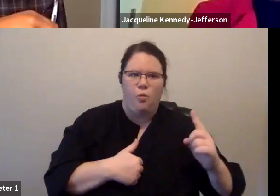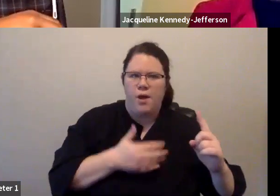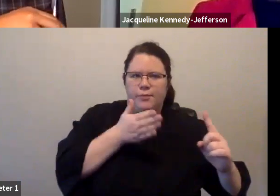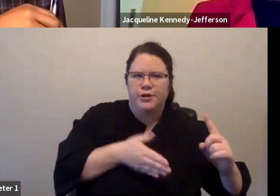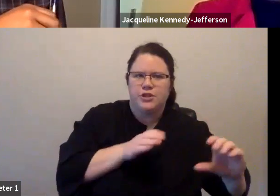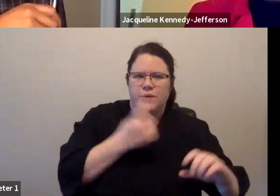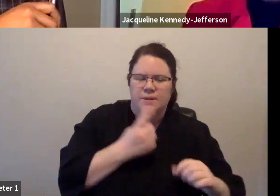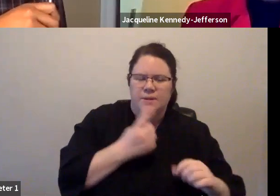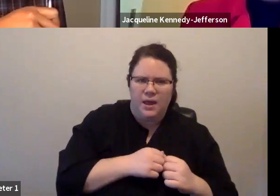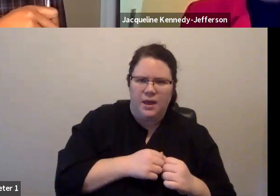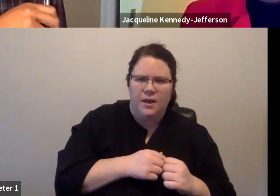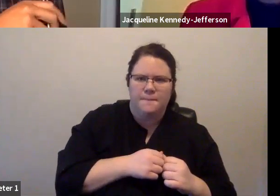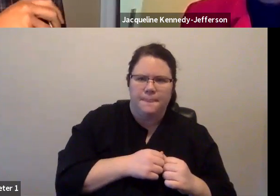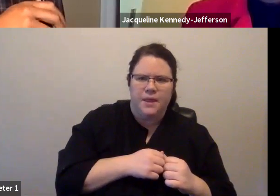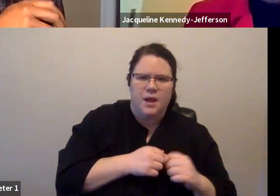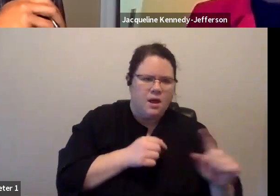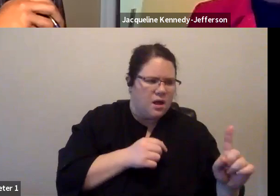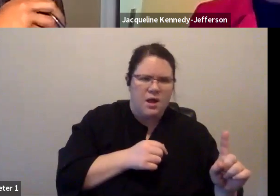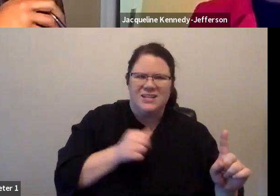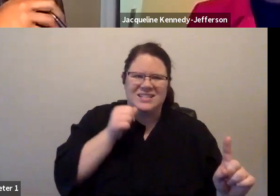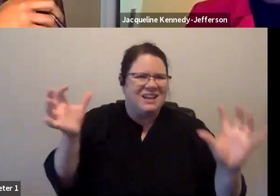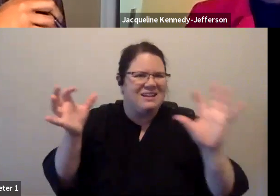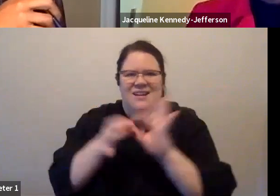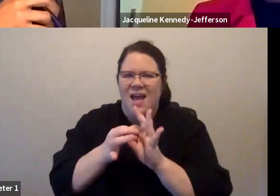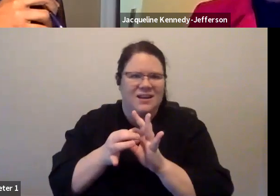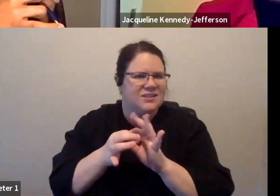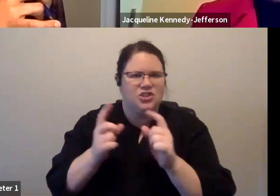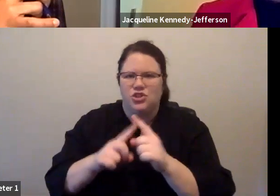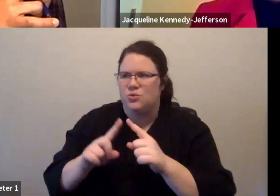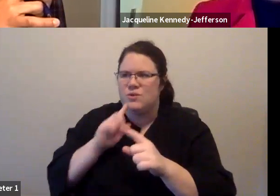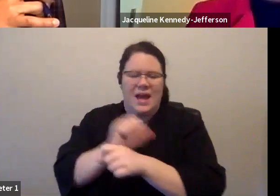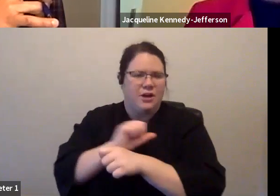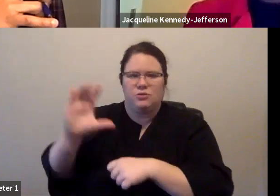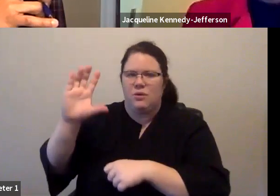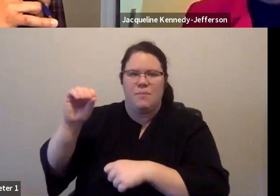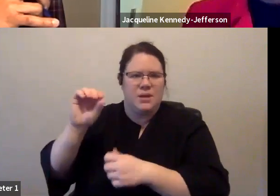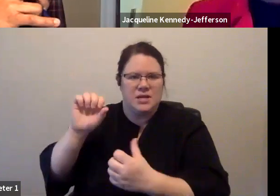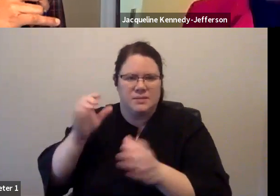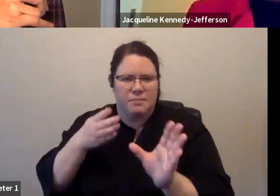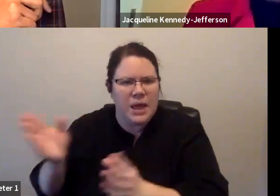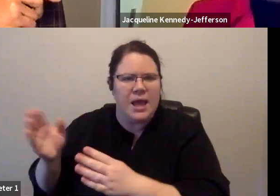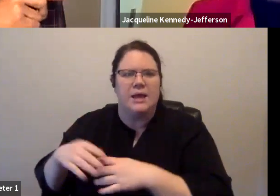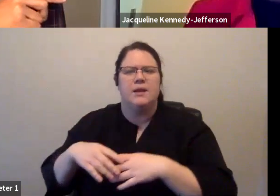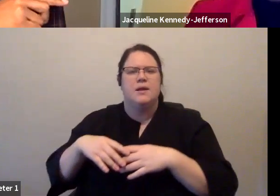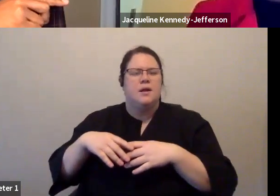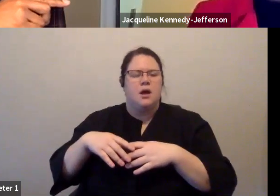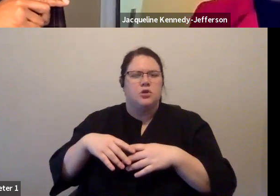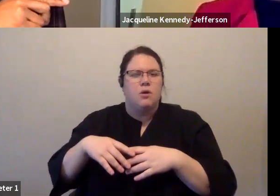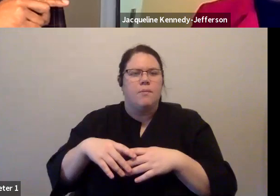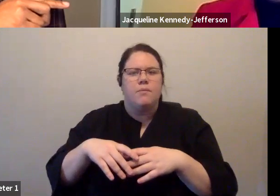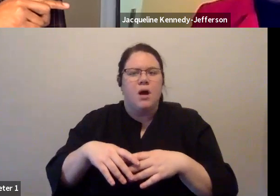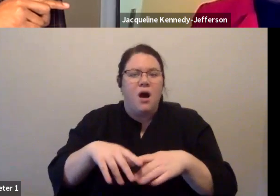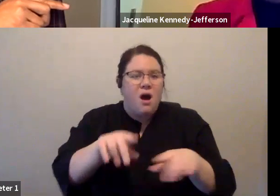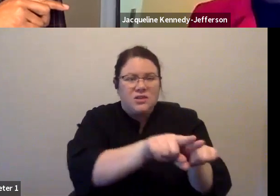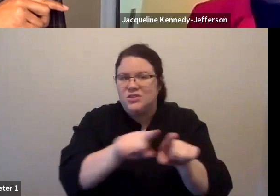but not meaningfully connected to really the overall strategy of the organization or the outcomes, nor having